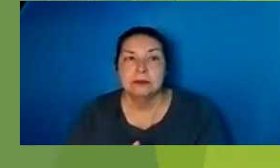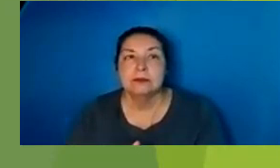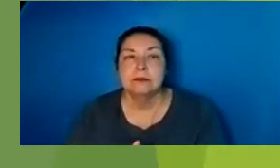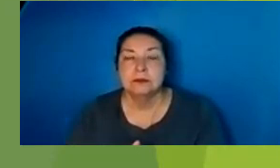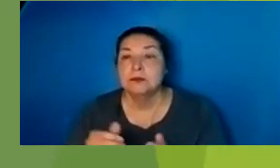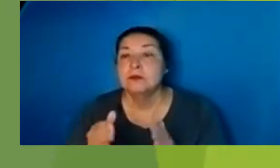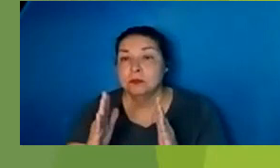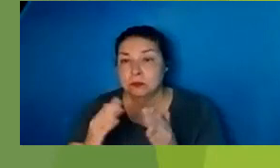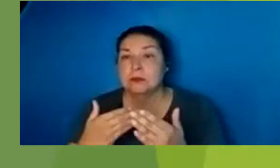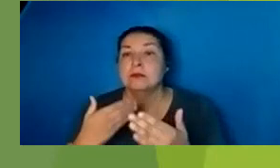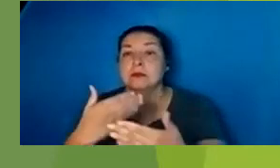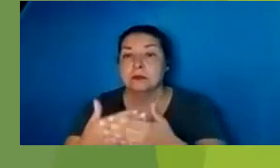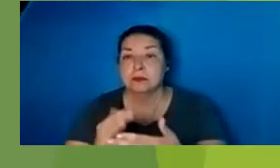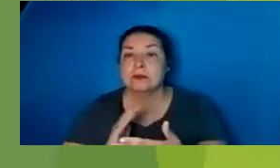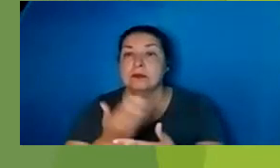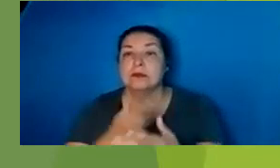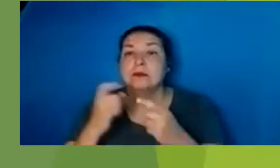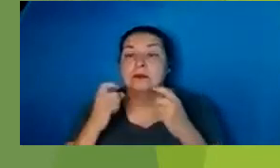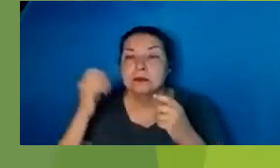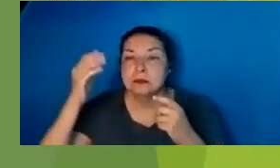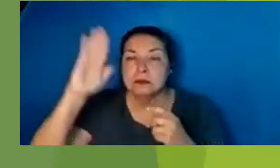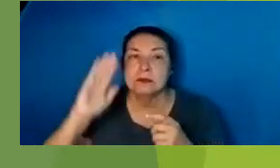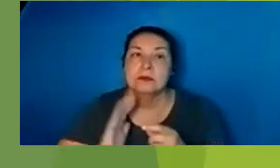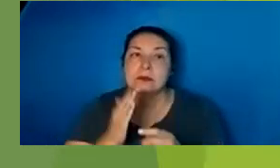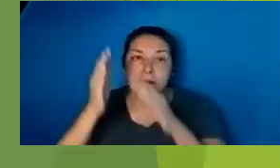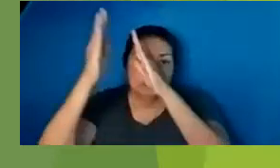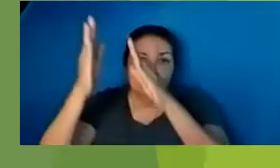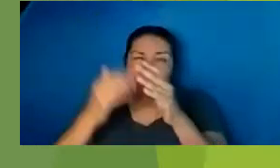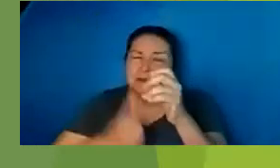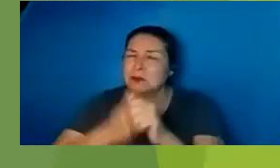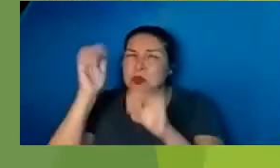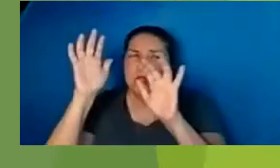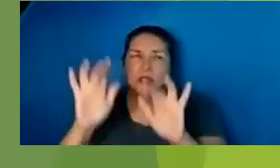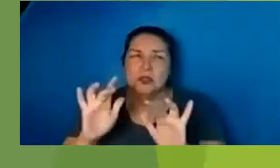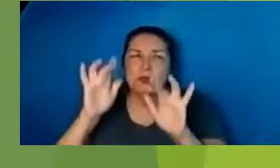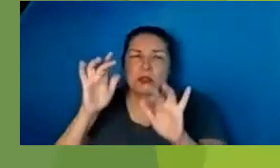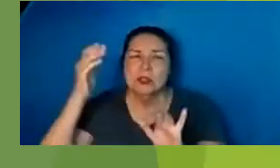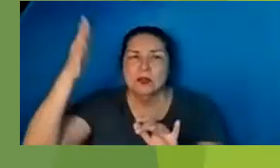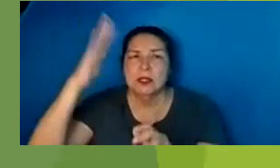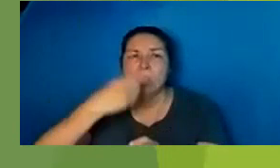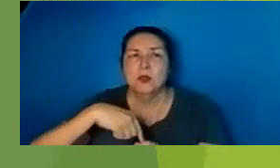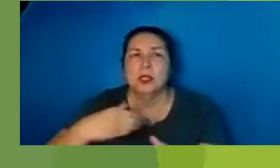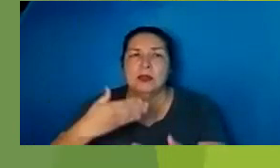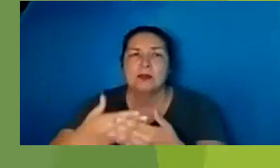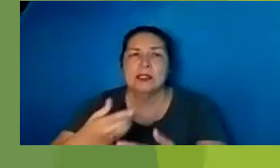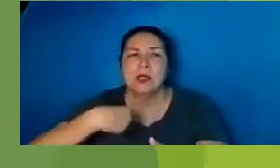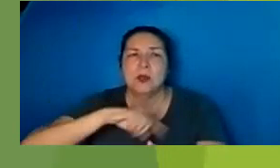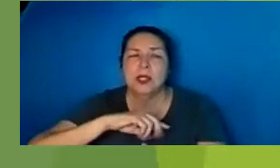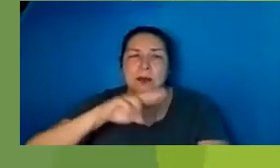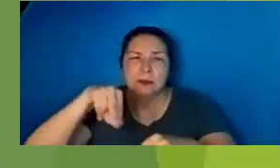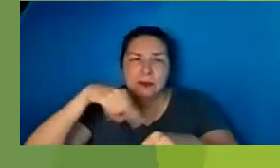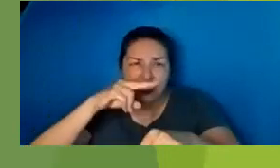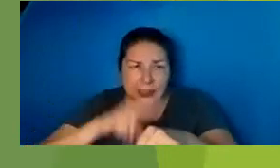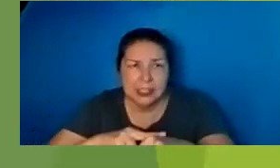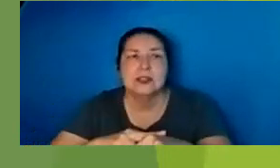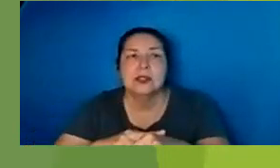Let us then confess our sins to God our Father. Most merciful God, we confess that we are by nature